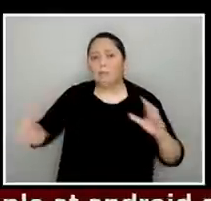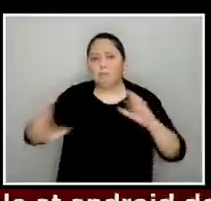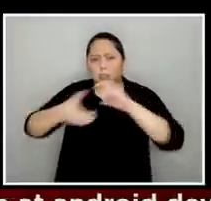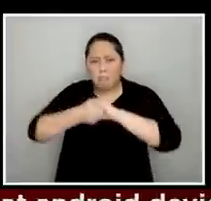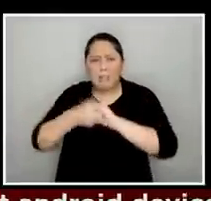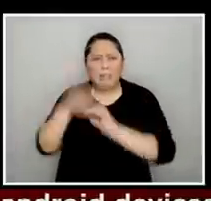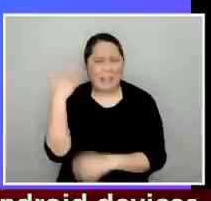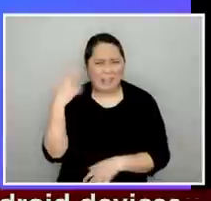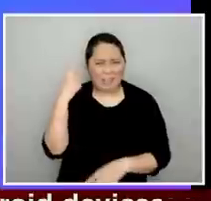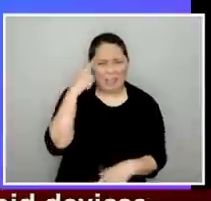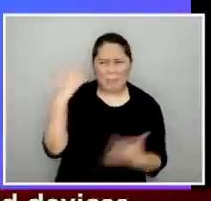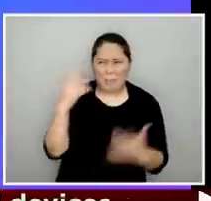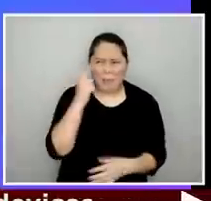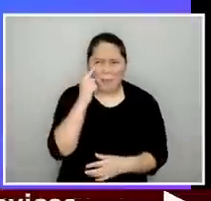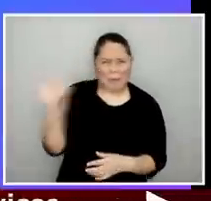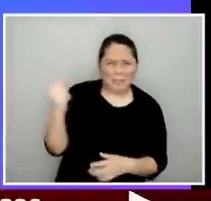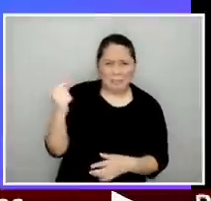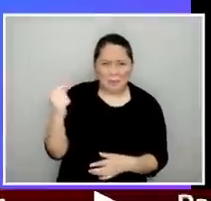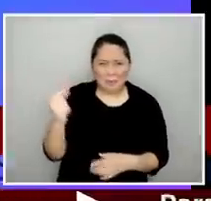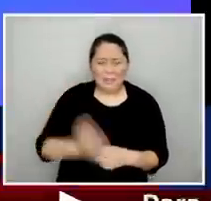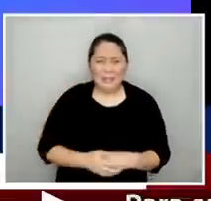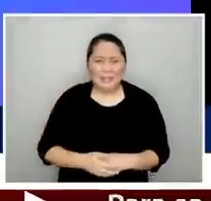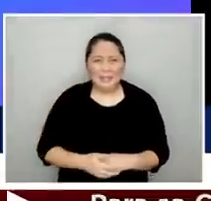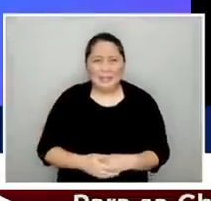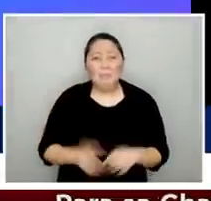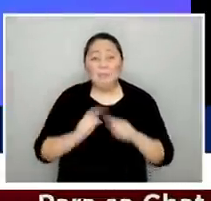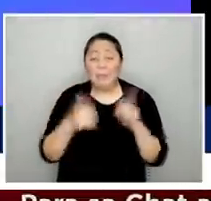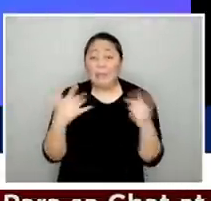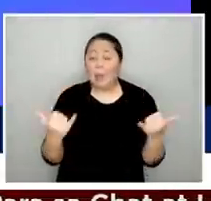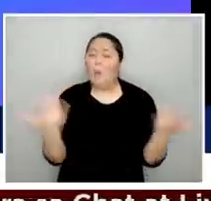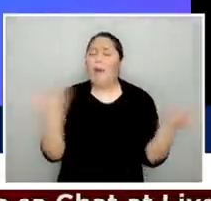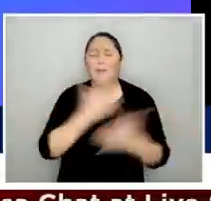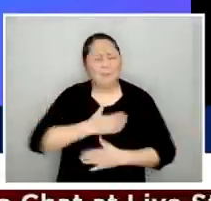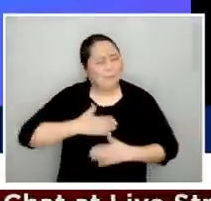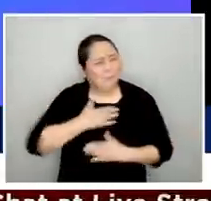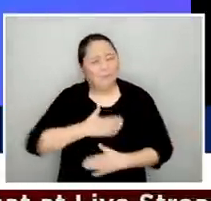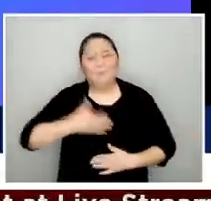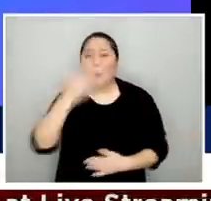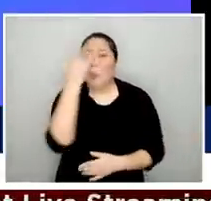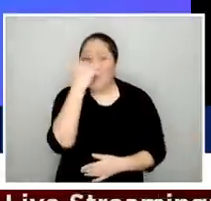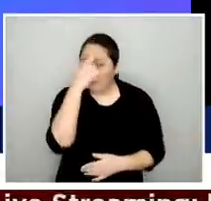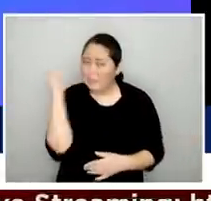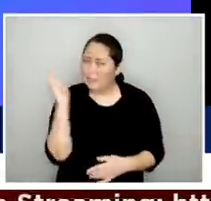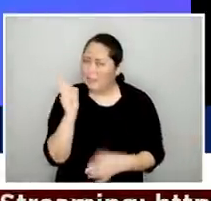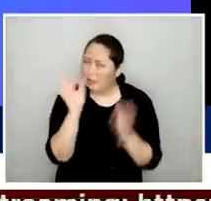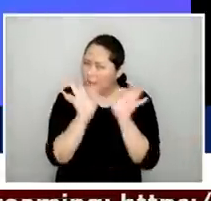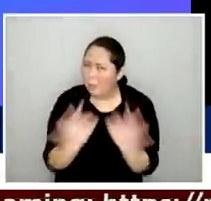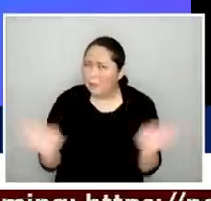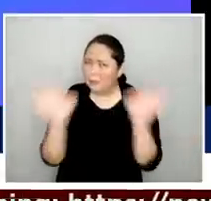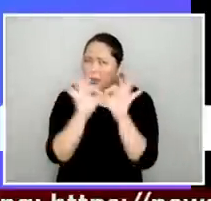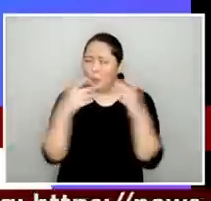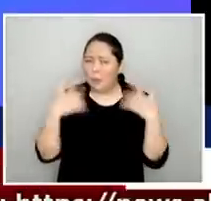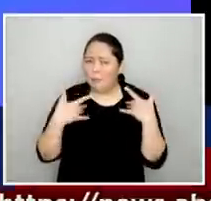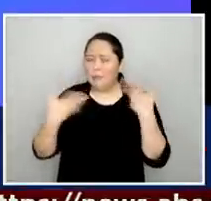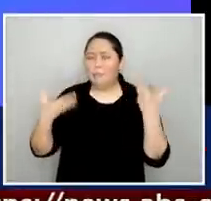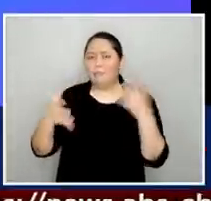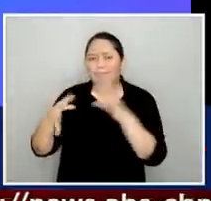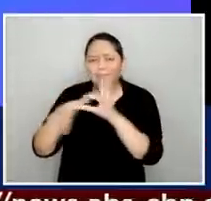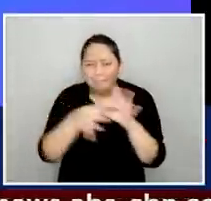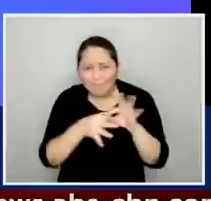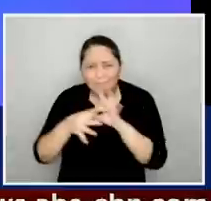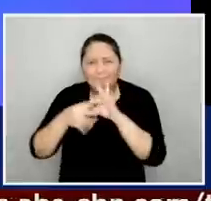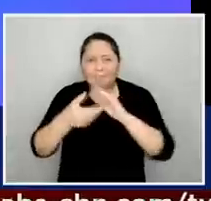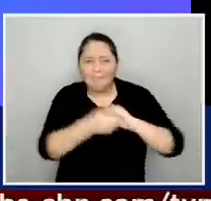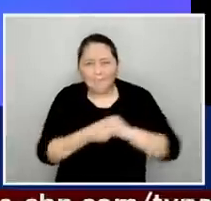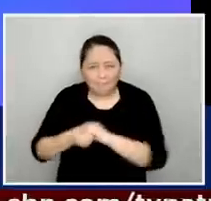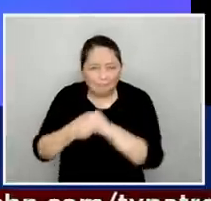ng telebisyon. We're very pleased because the significance of our partnership today ushers in